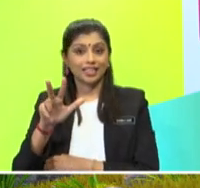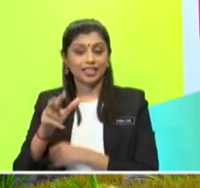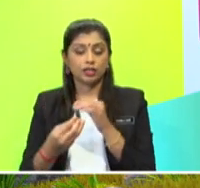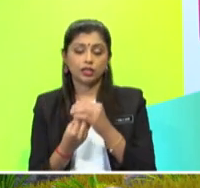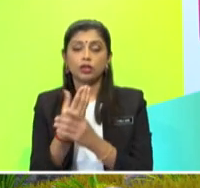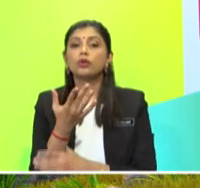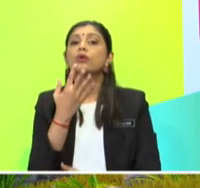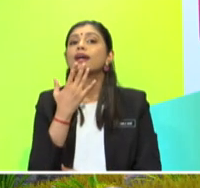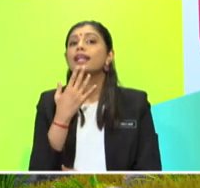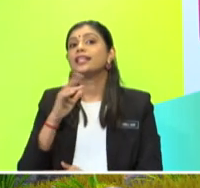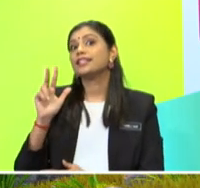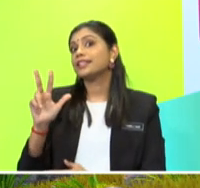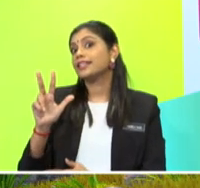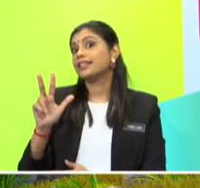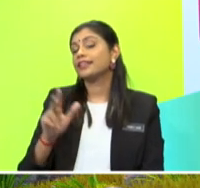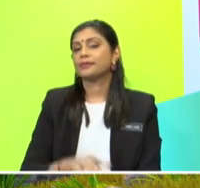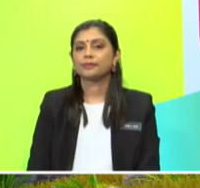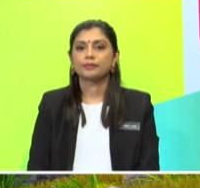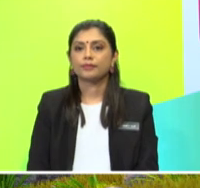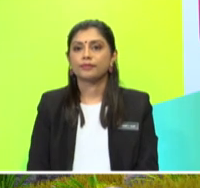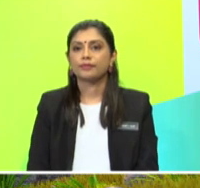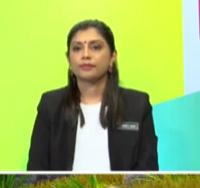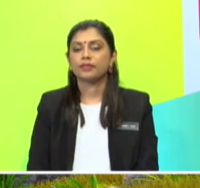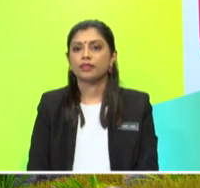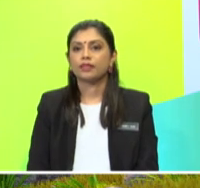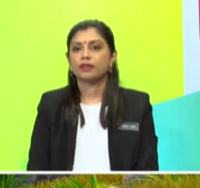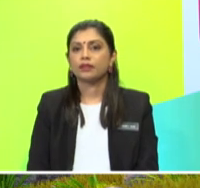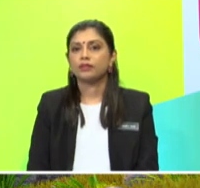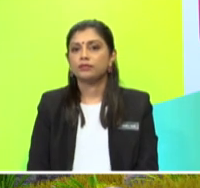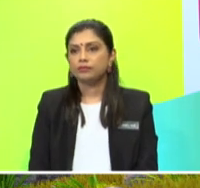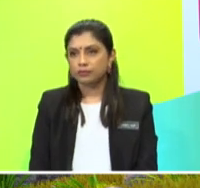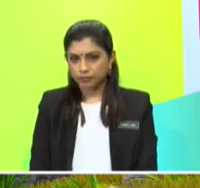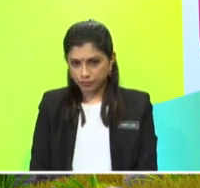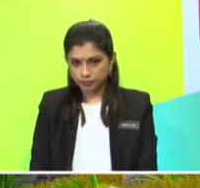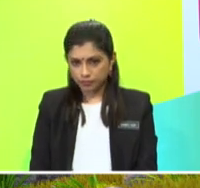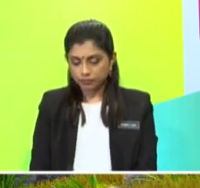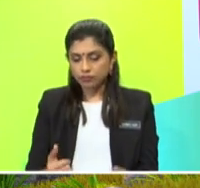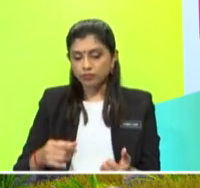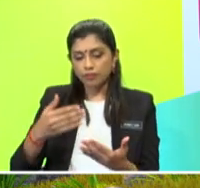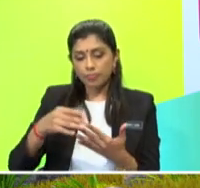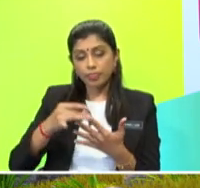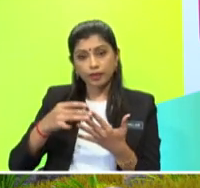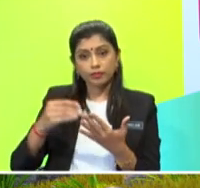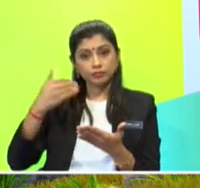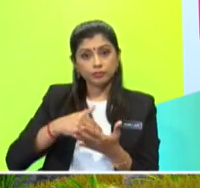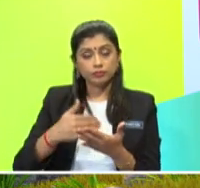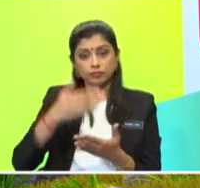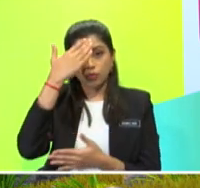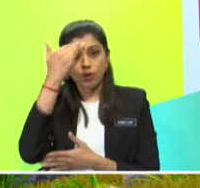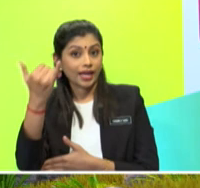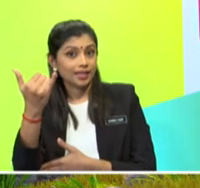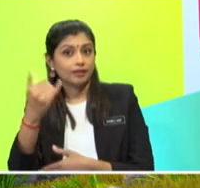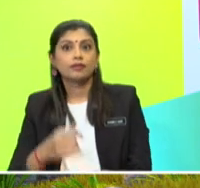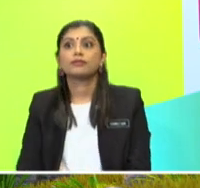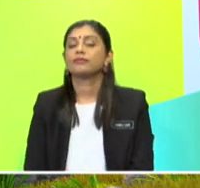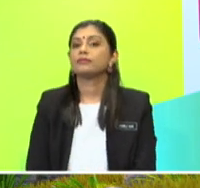to E3, Sean. Mm-hmm. So E3 grows color 3. So I'm going to use why. Why do I become a volunteer? Where did I get the word